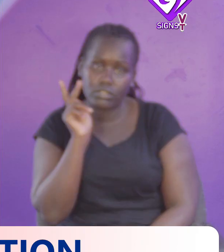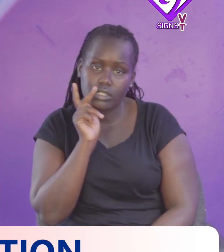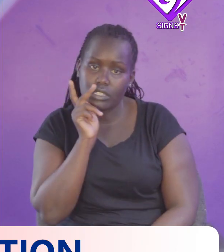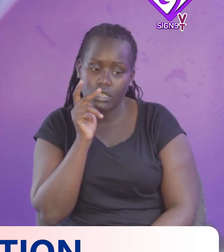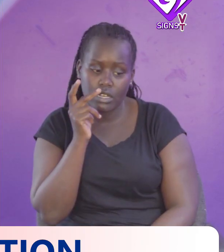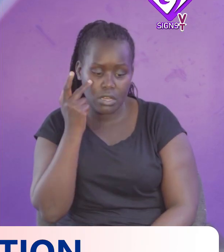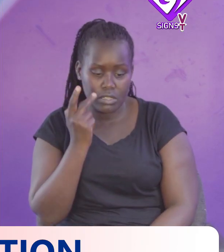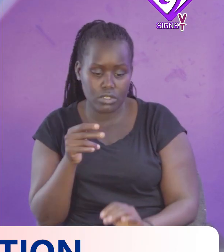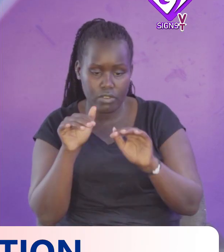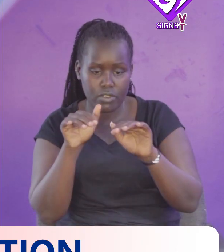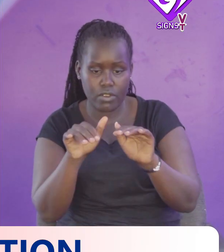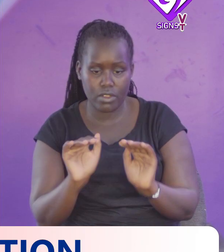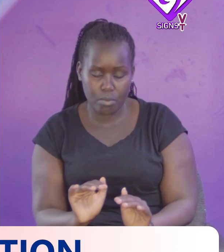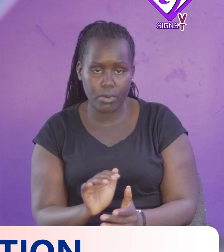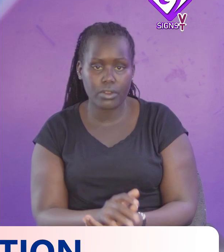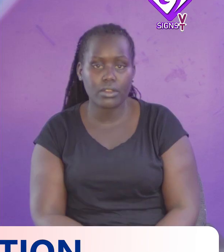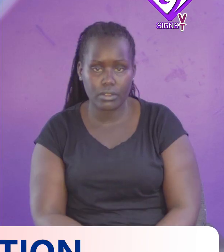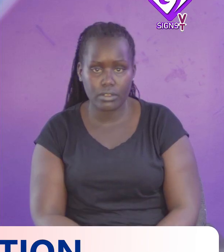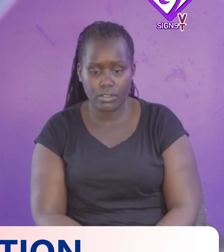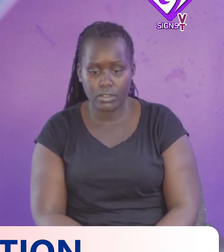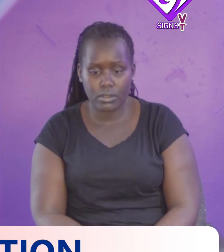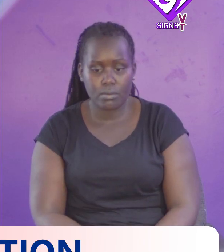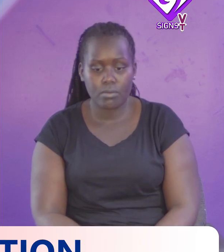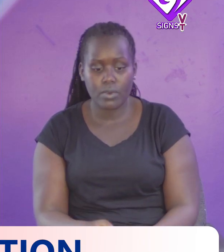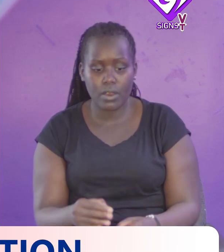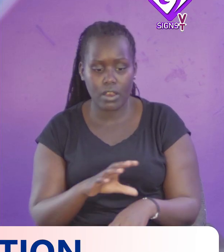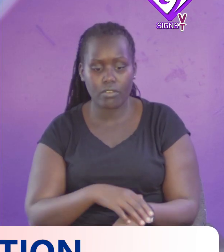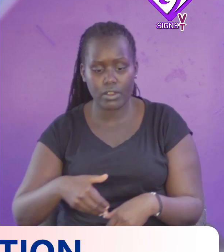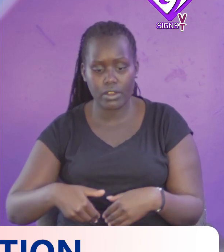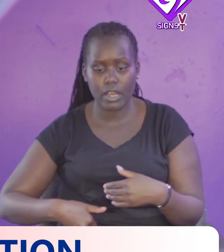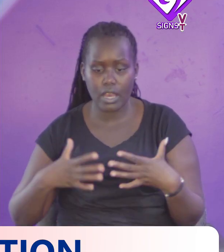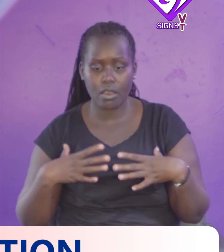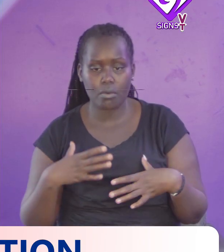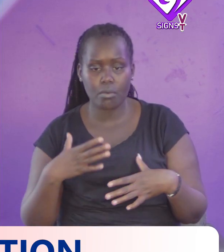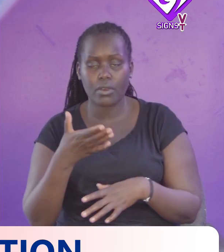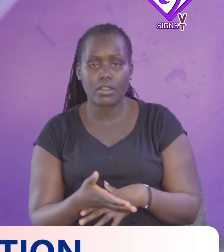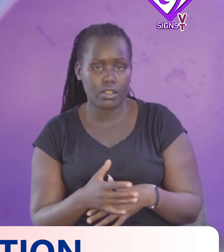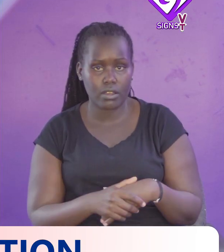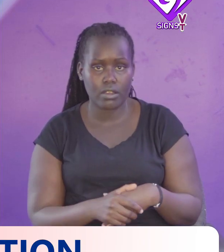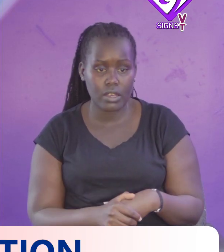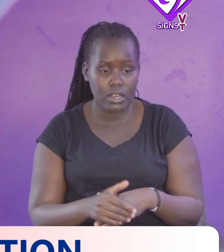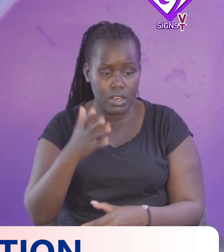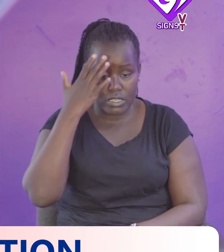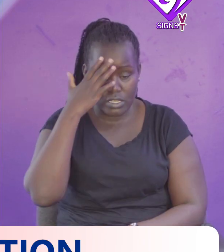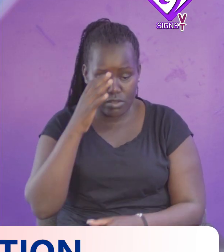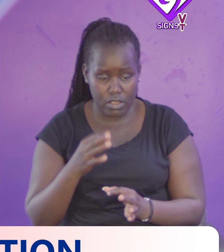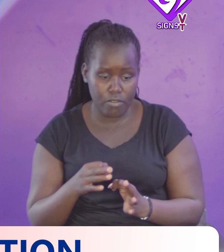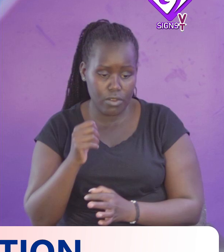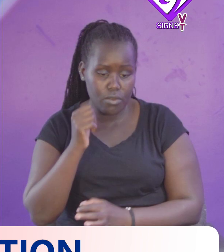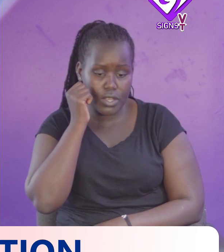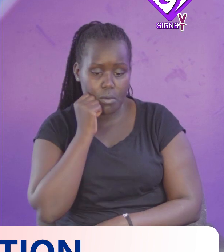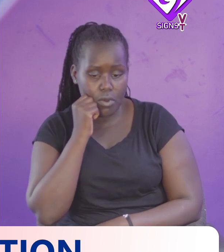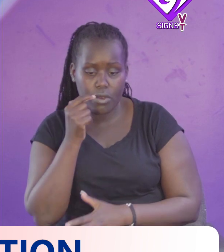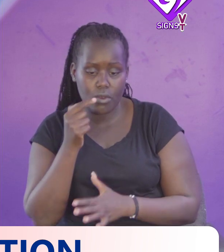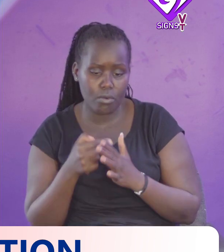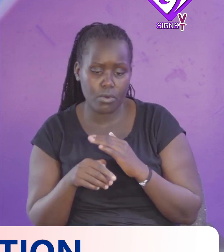in India, so I couldn't view. I found so many young people there. I don't know if that was a style of mourning or what.